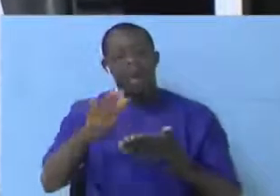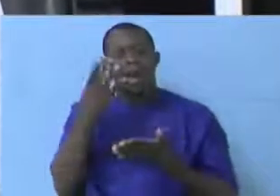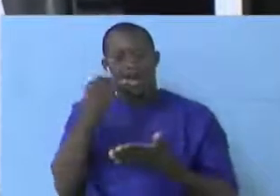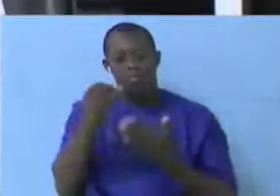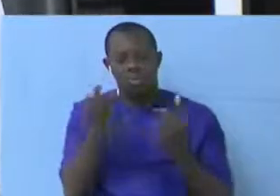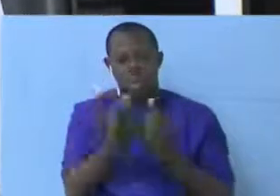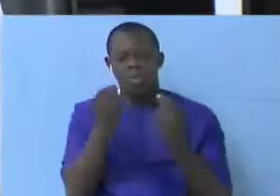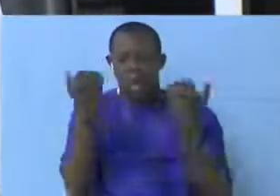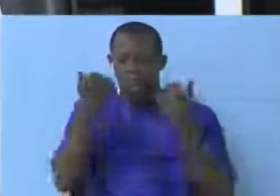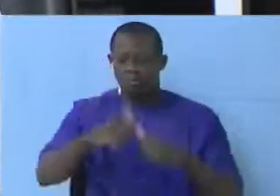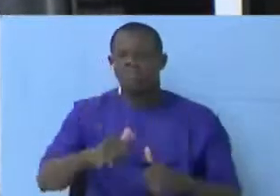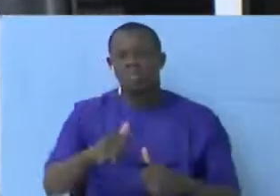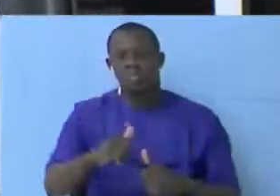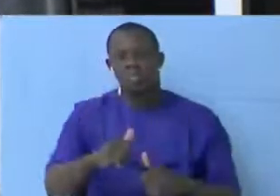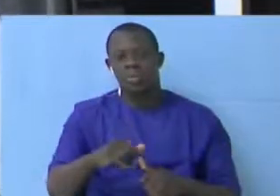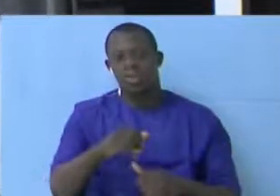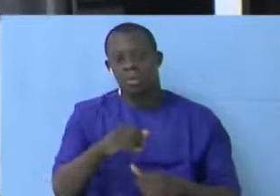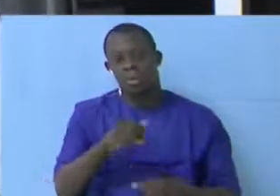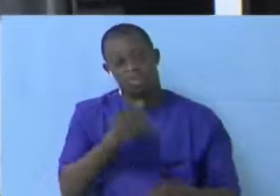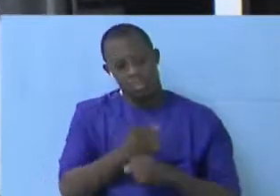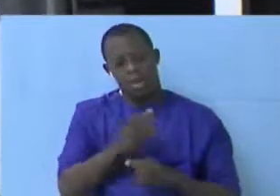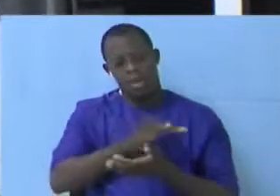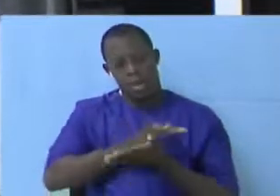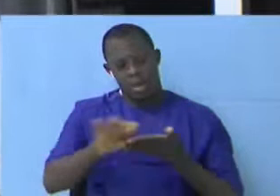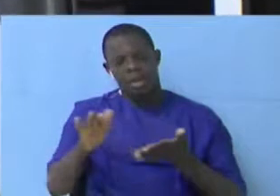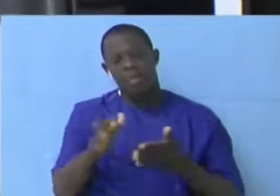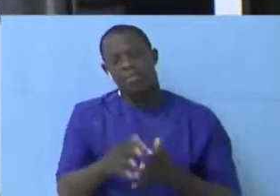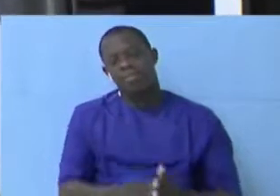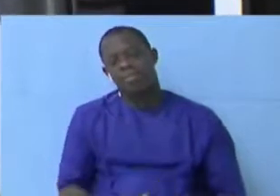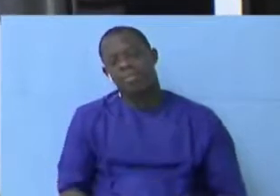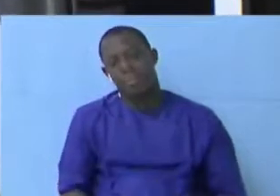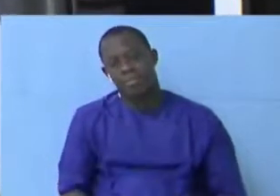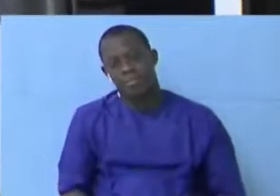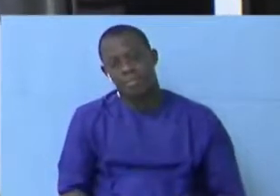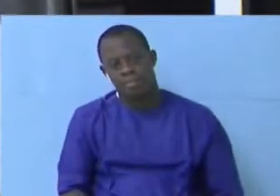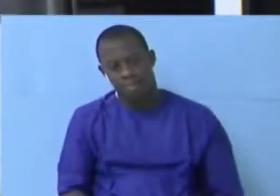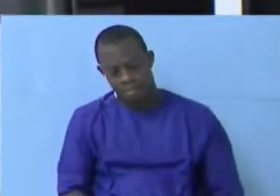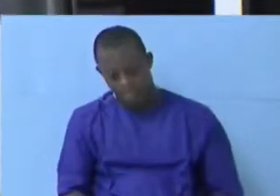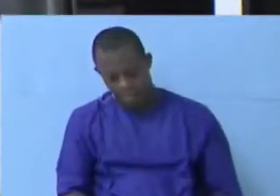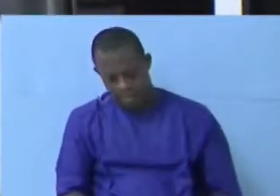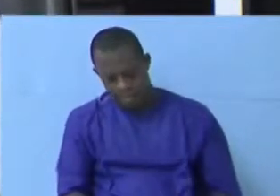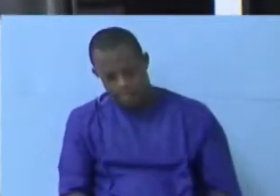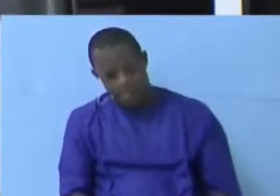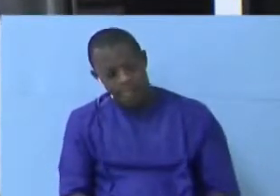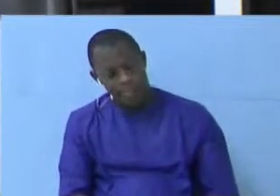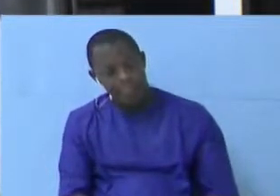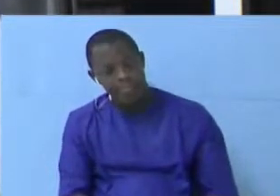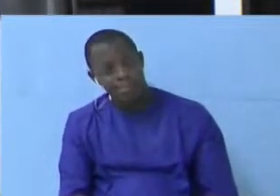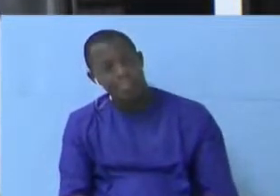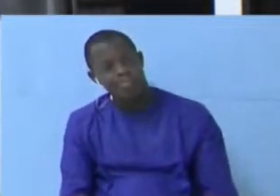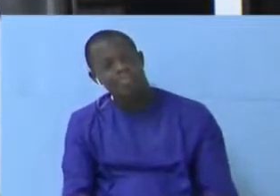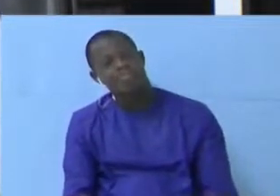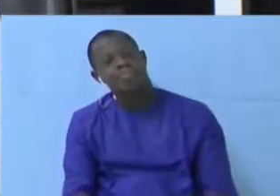then make it clear to us, how does that place, how does things happen there?